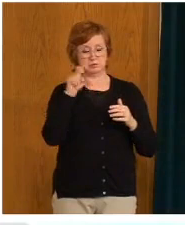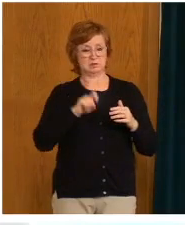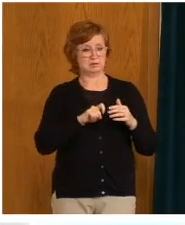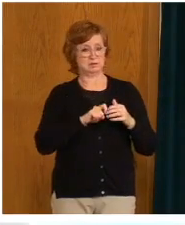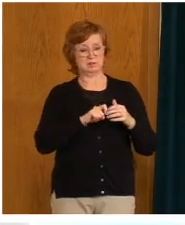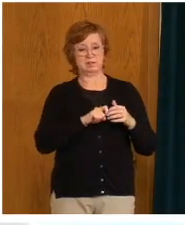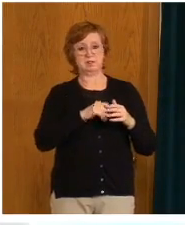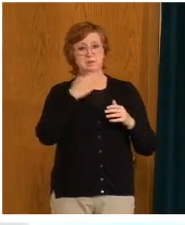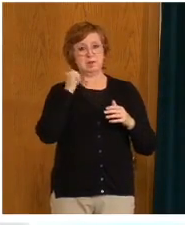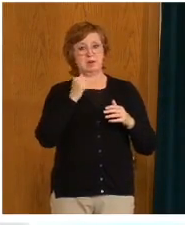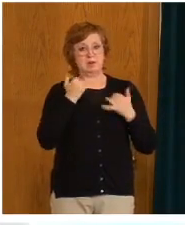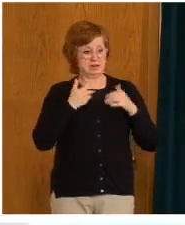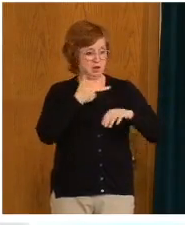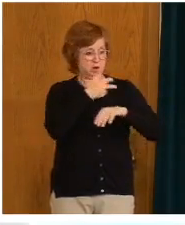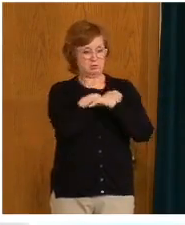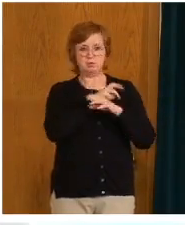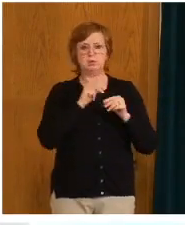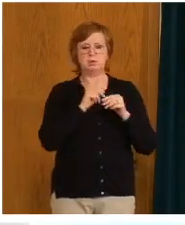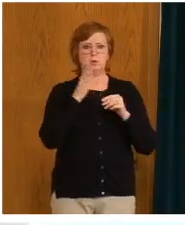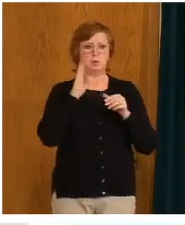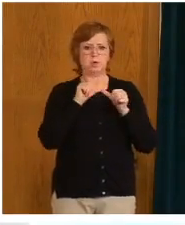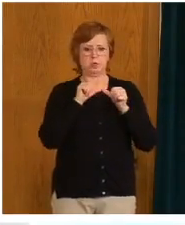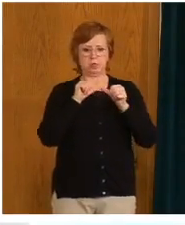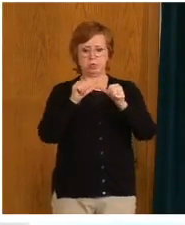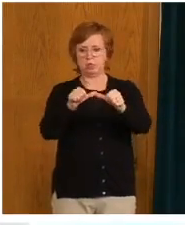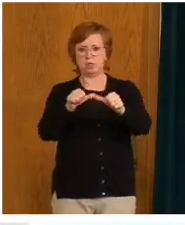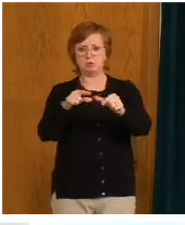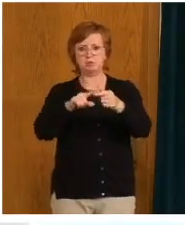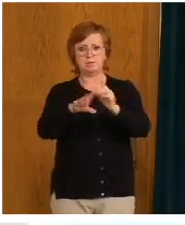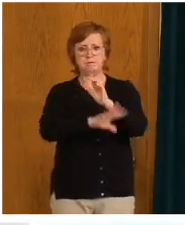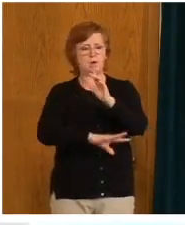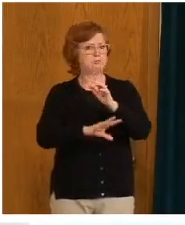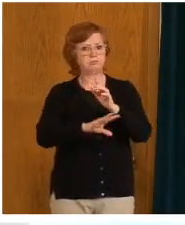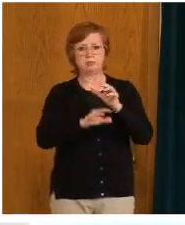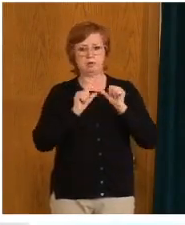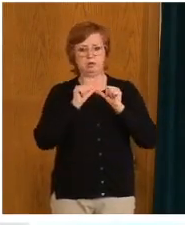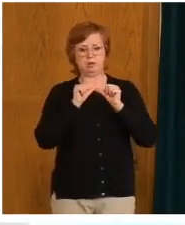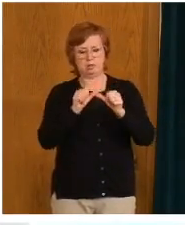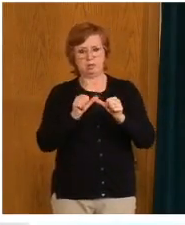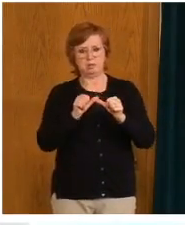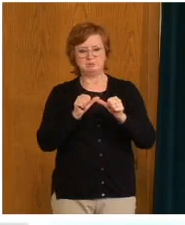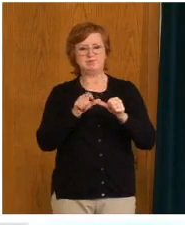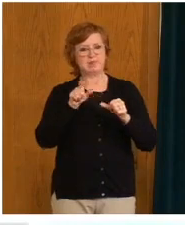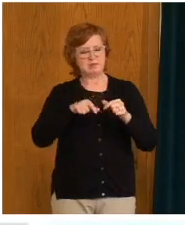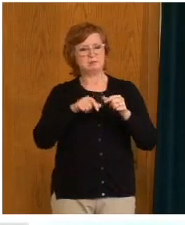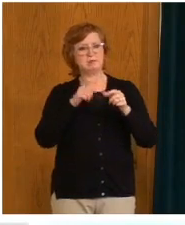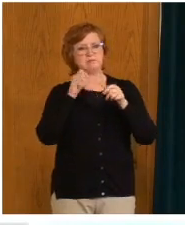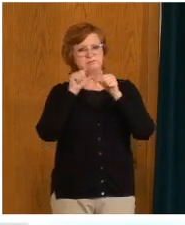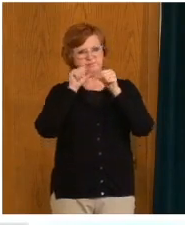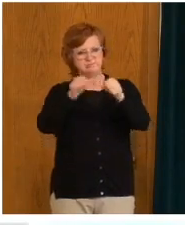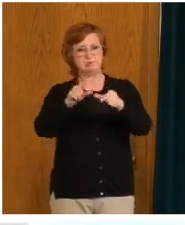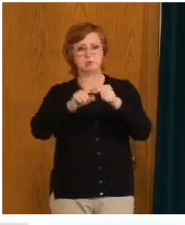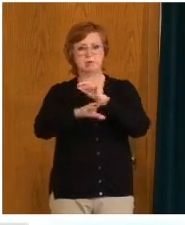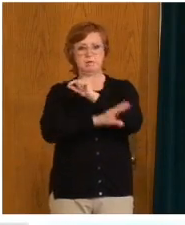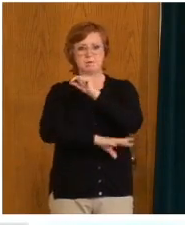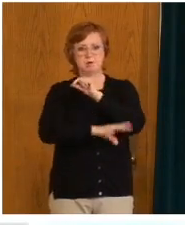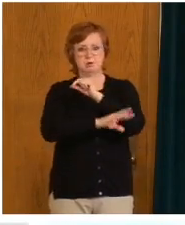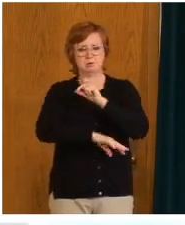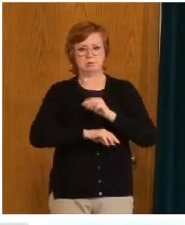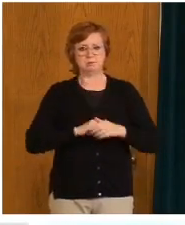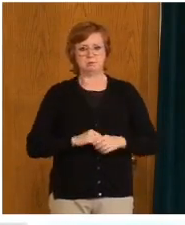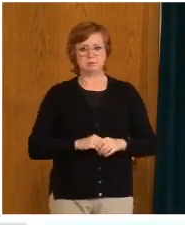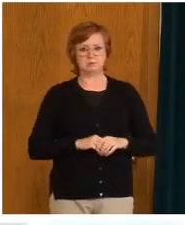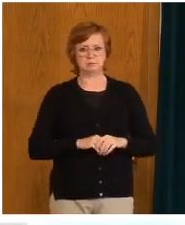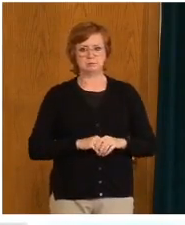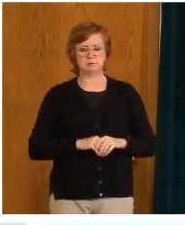and preferable, as well as, of course, getting either Pfizer or Moderna, if that is your first dose, as soon as you